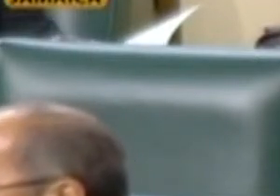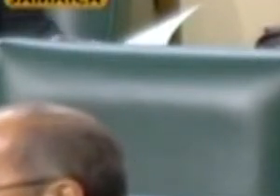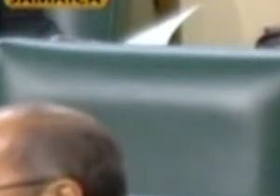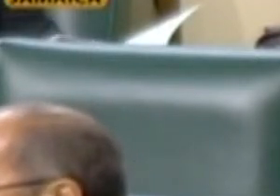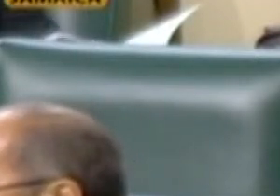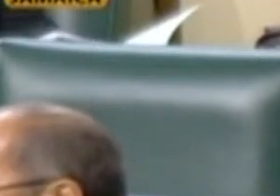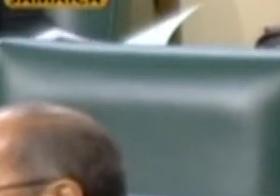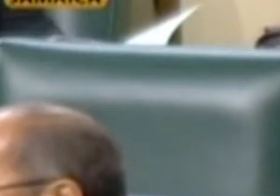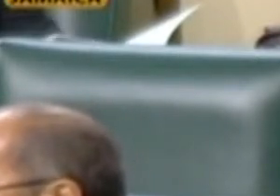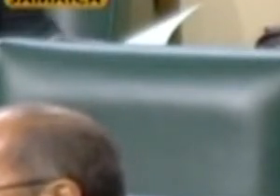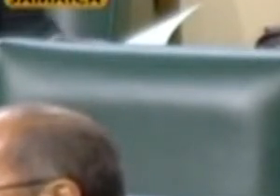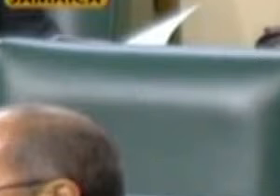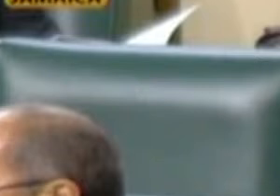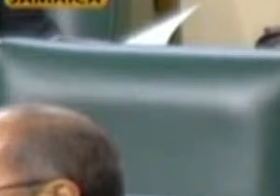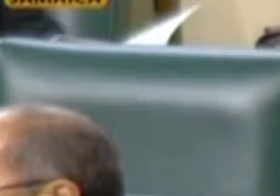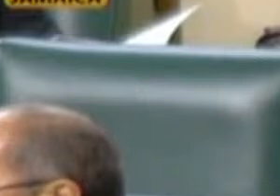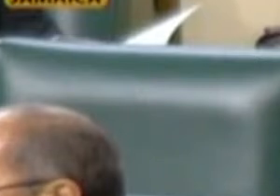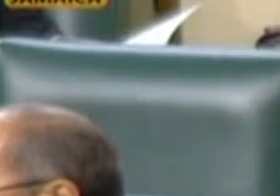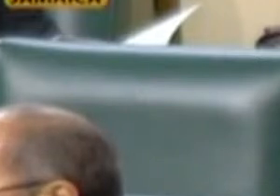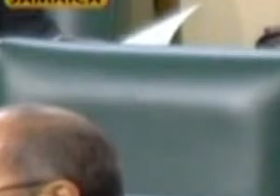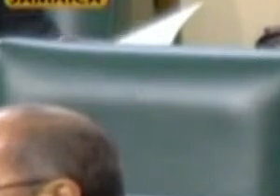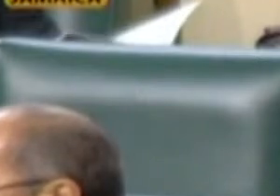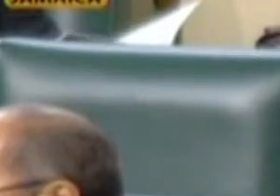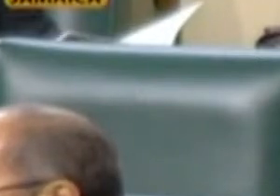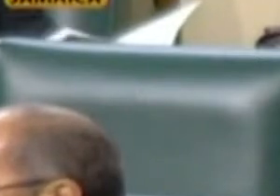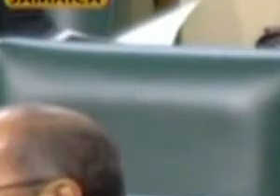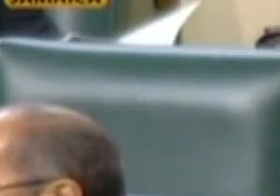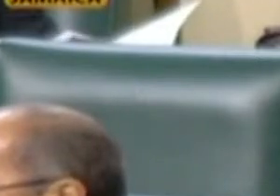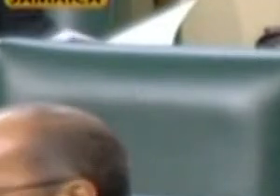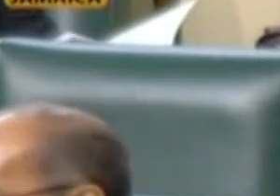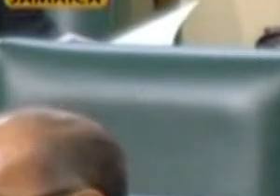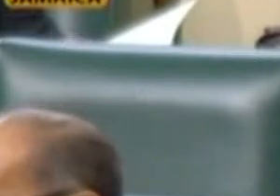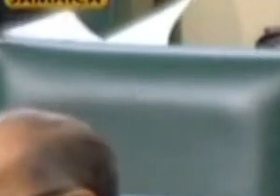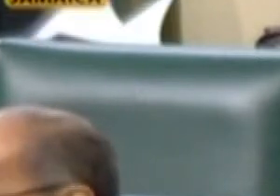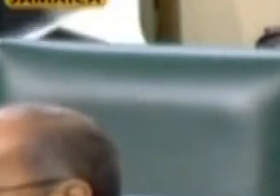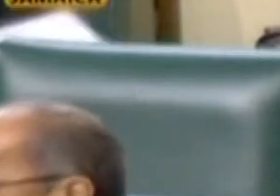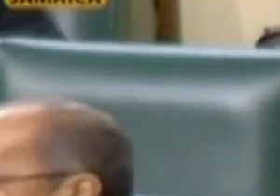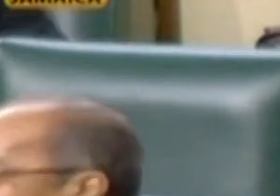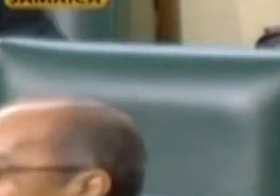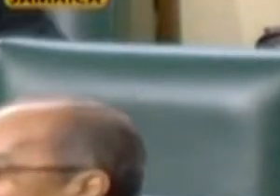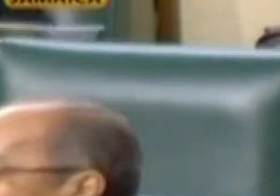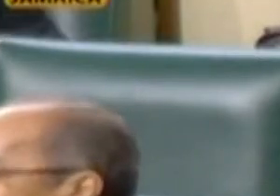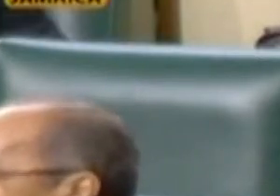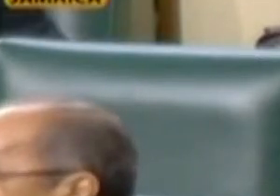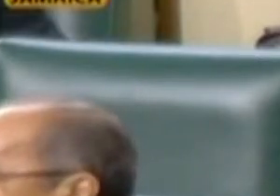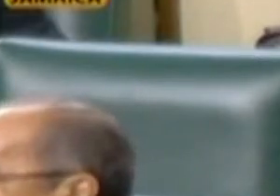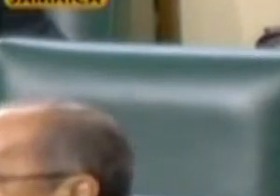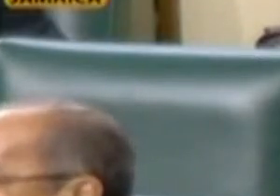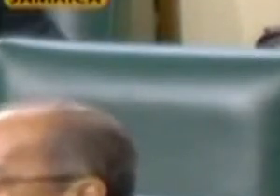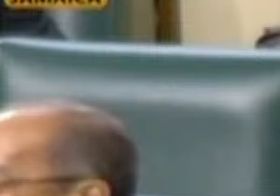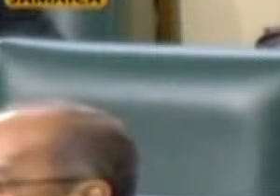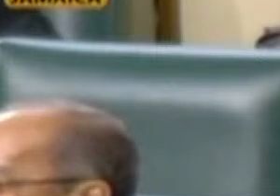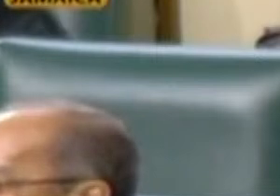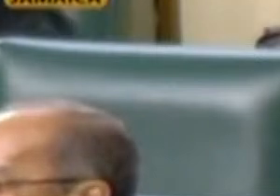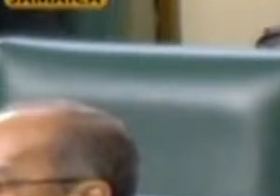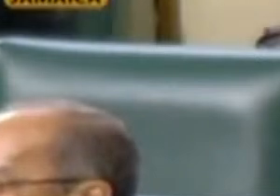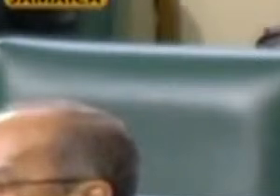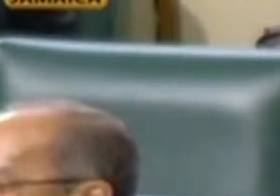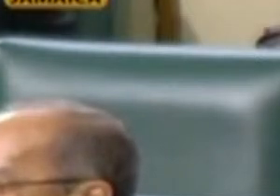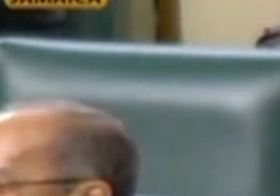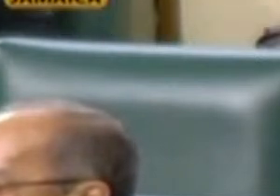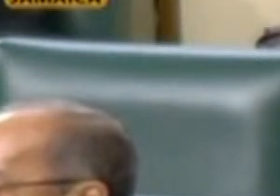becomes a partner in a firm or a director or manager of a company which is a party to any